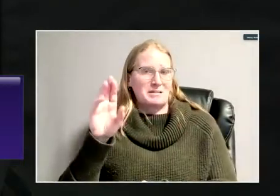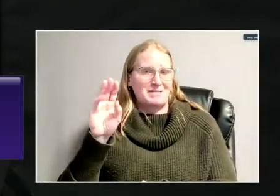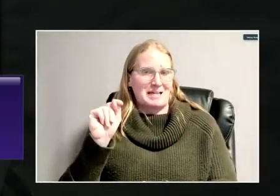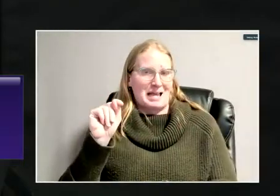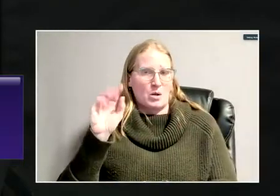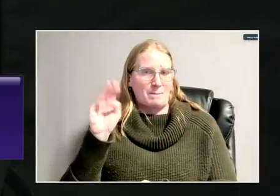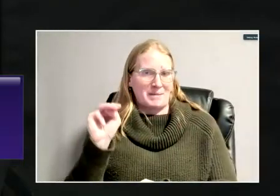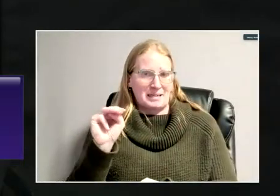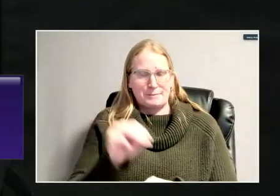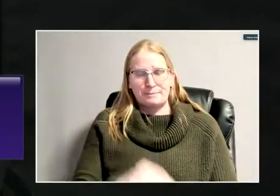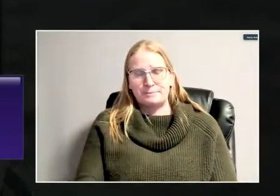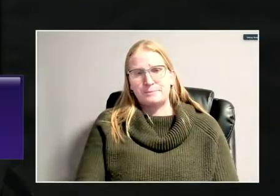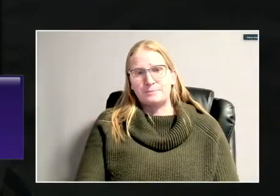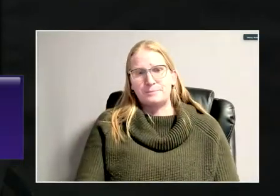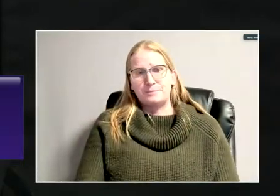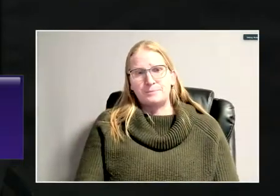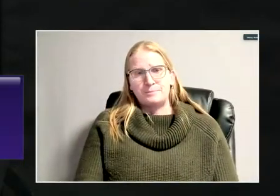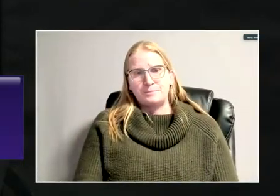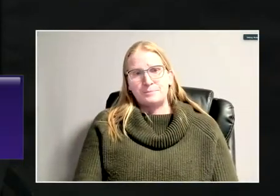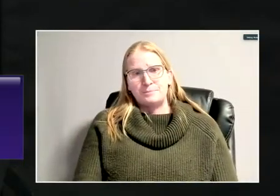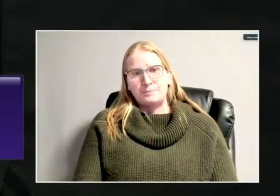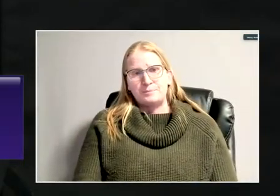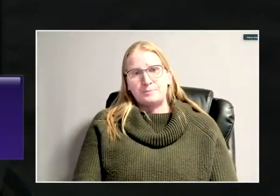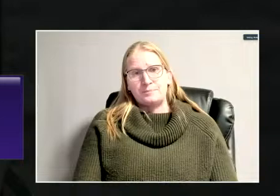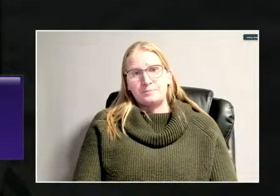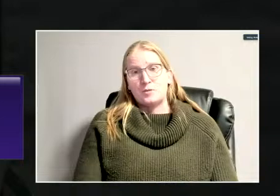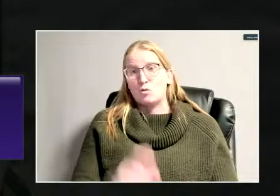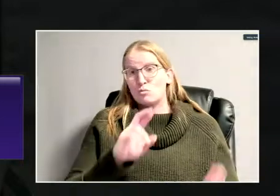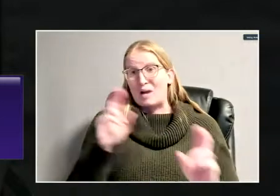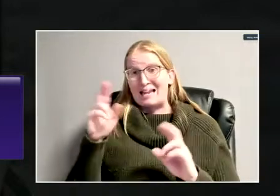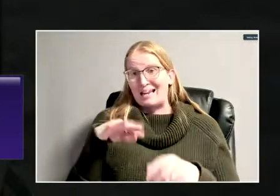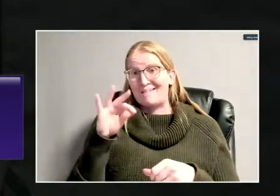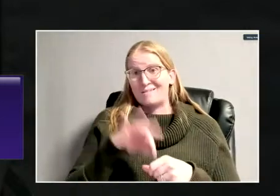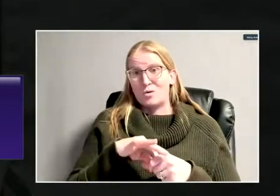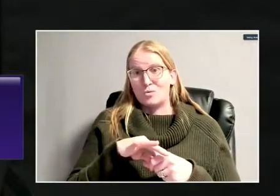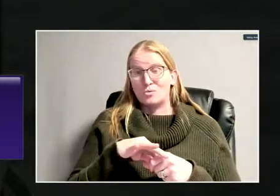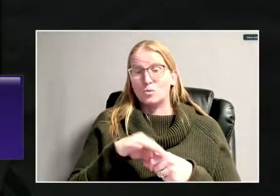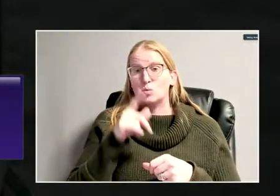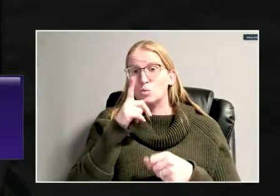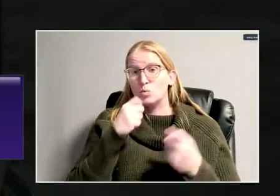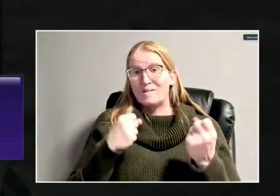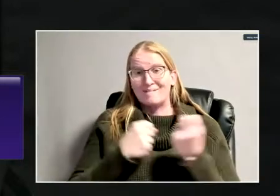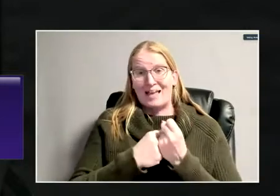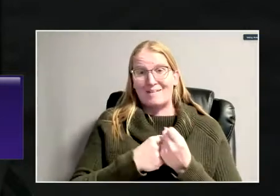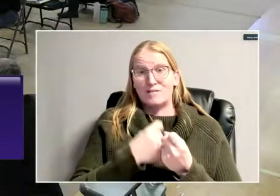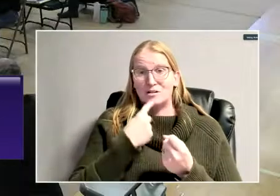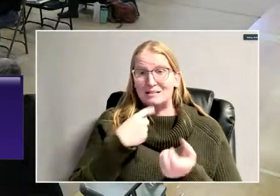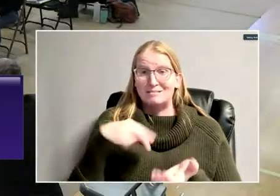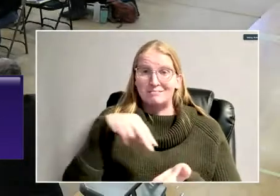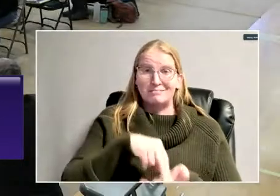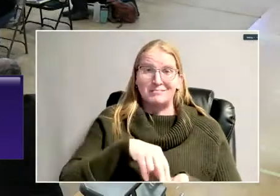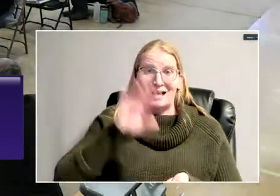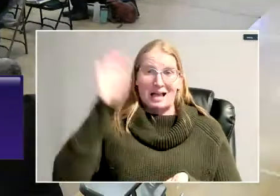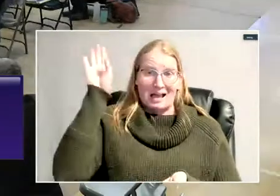to review before representative town meeting are you ready for that question all those in favor please rise and say